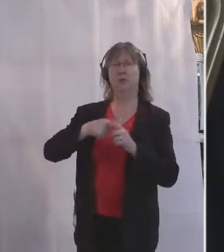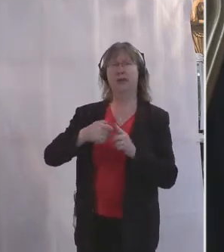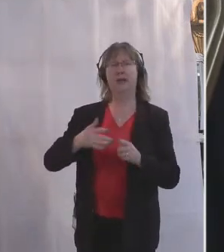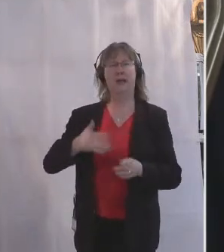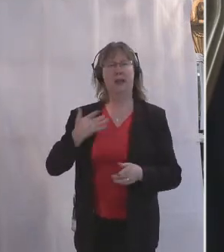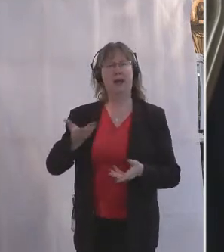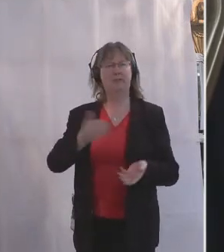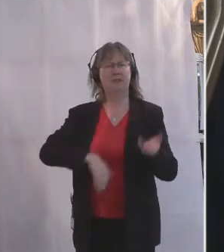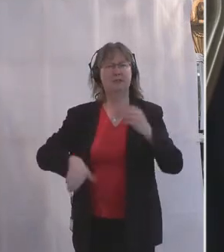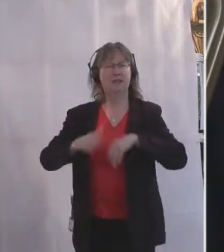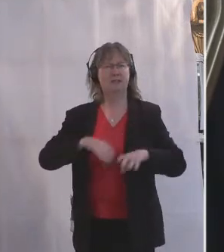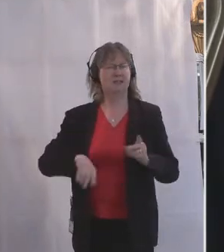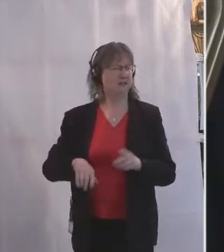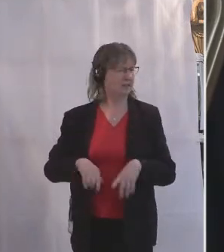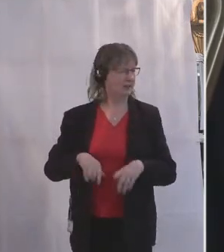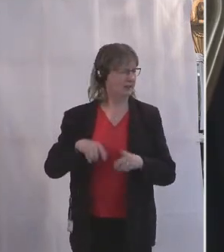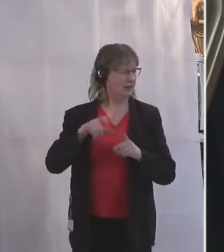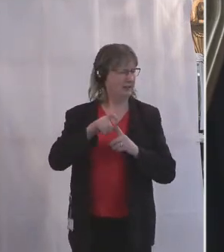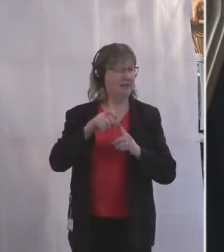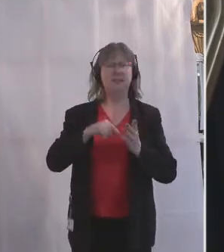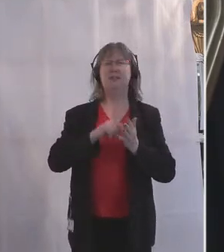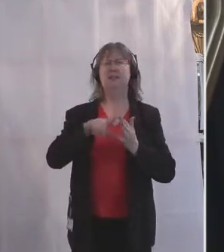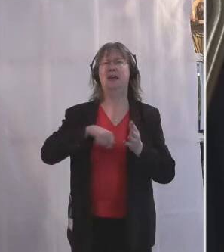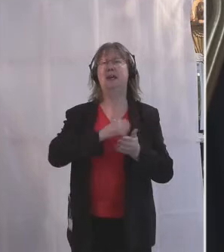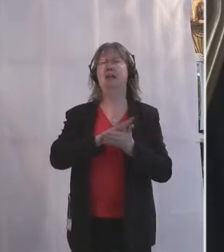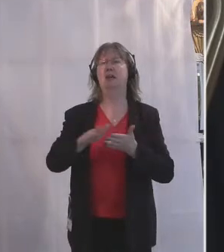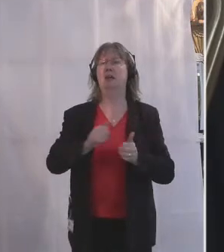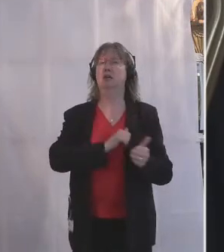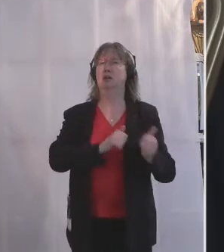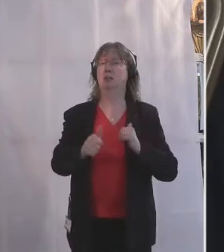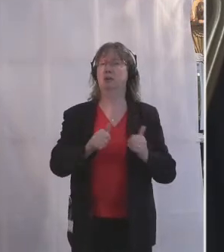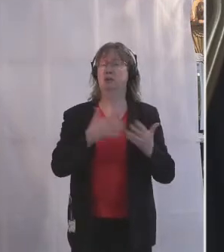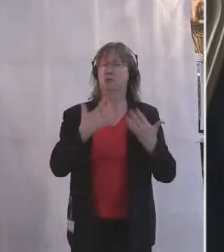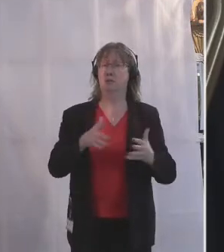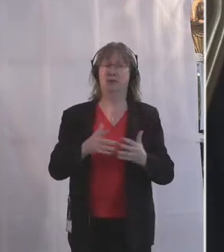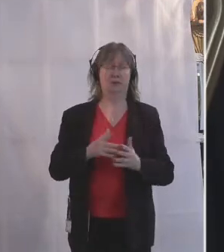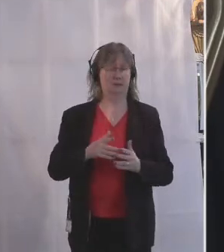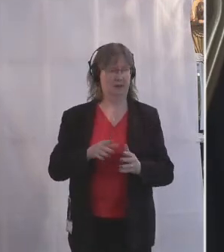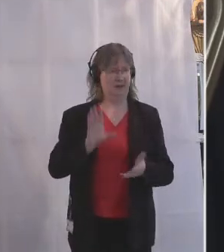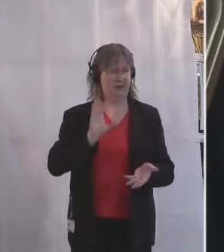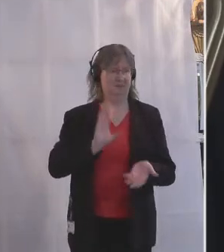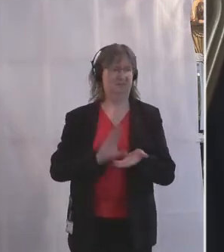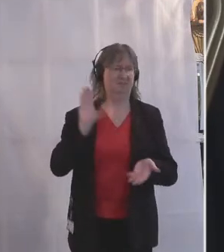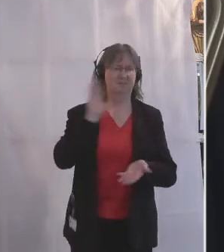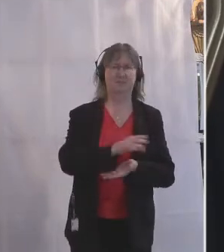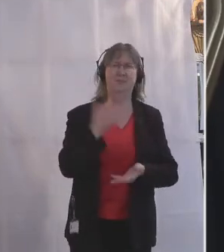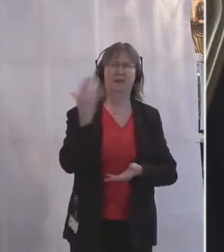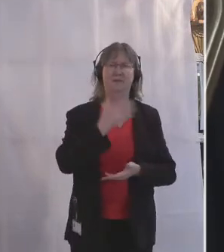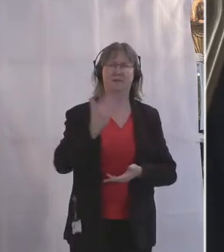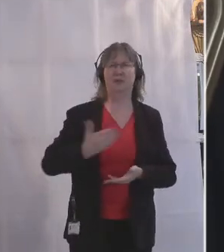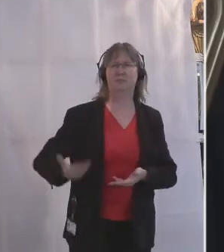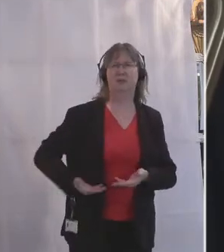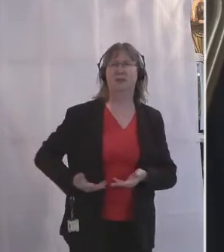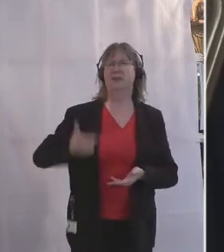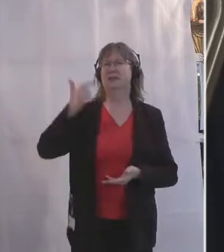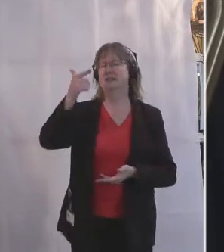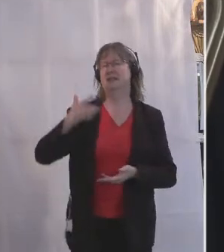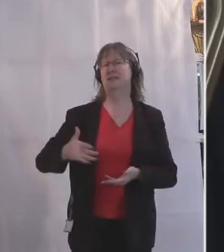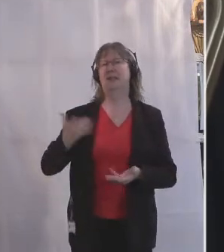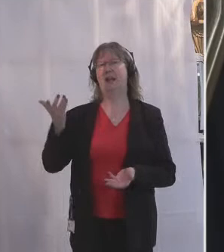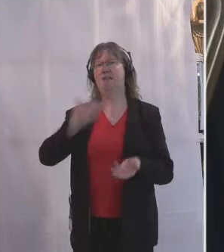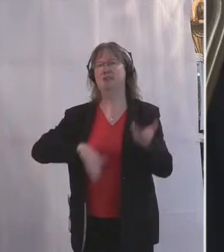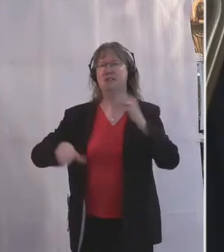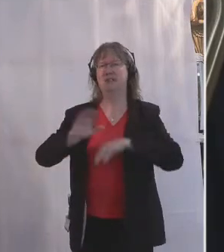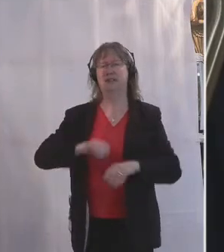sciences and deep tech companies at that later stage as well. So we've invested in 15 businesses now, 7 in life sciences, 8